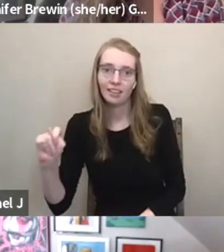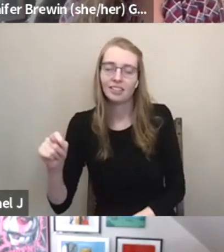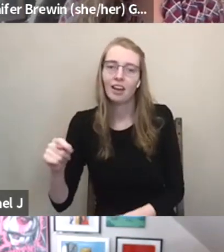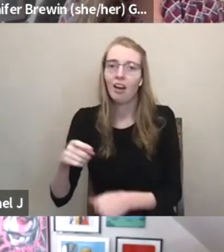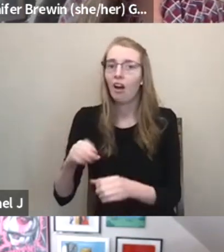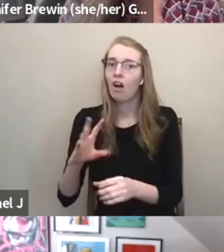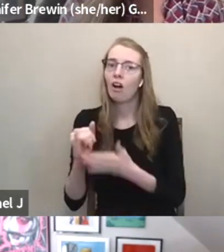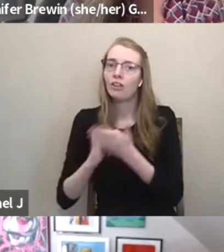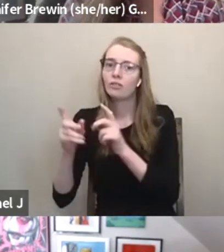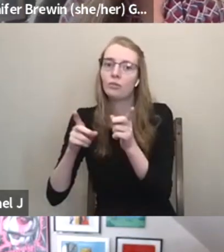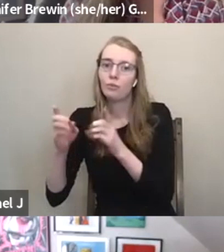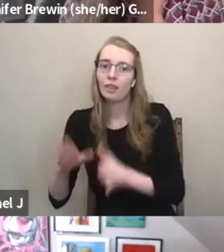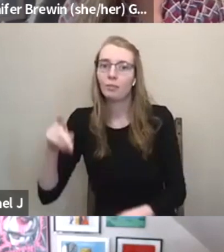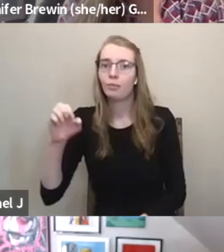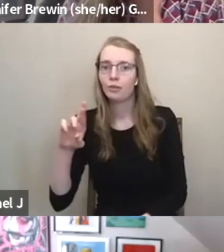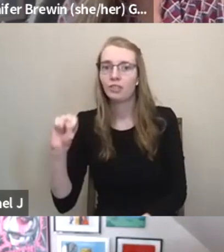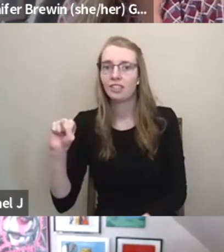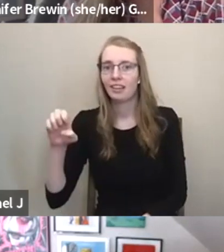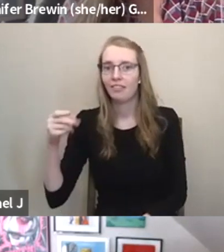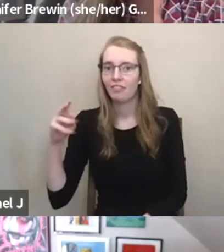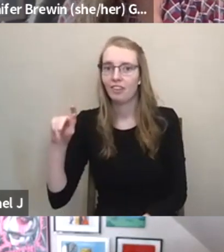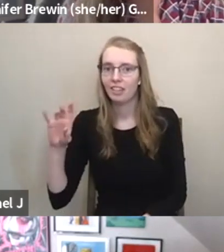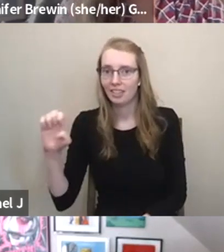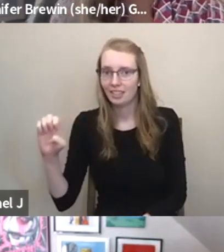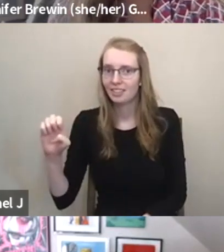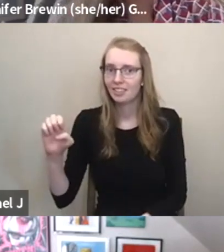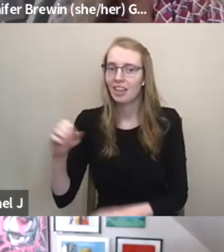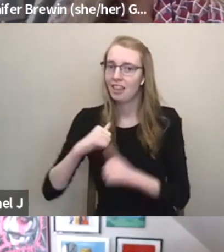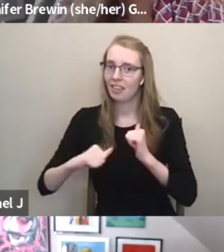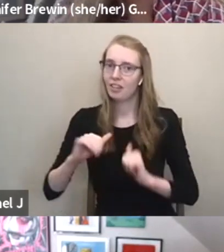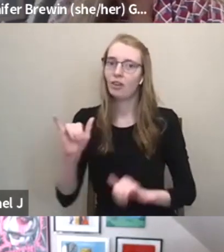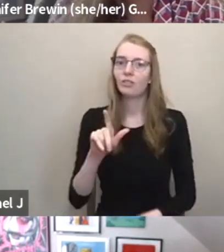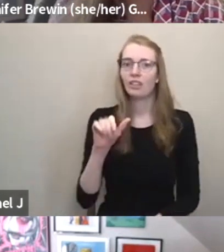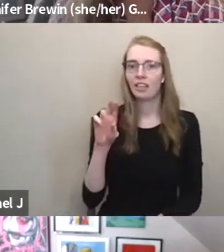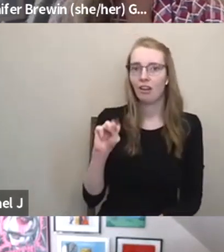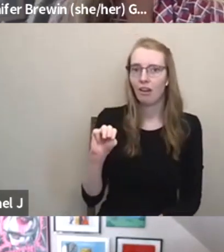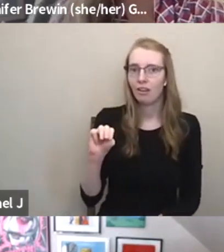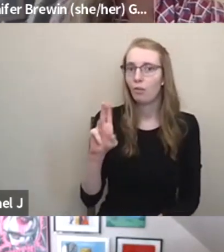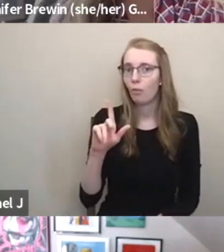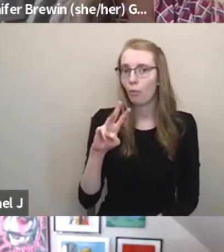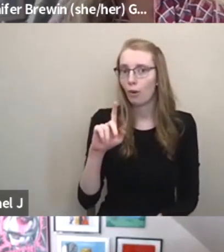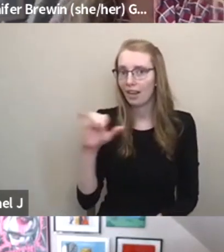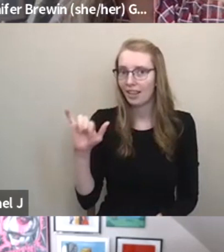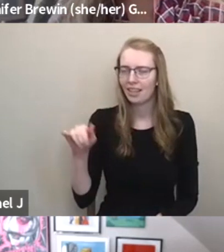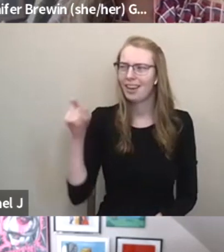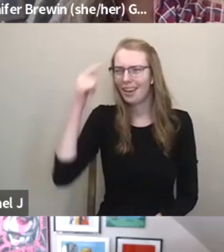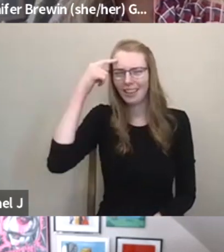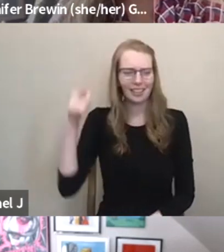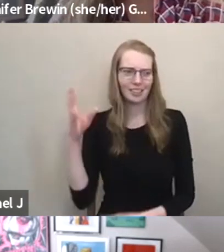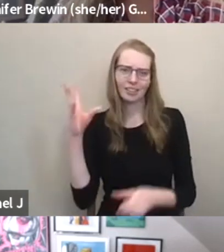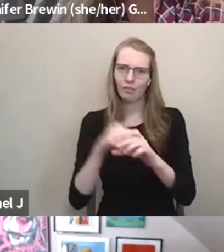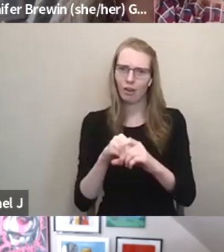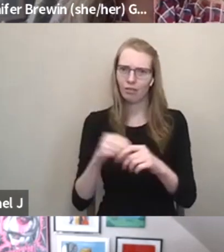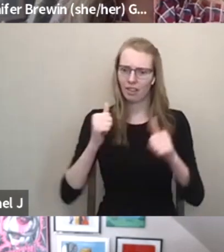a professional actor, artist who has worked, I believe, with both theaters in the past. And they're going to do a